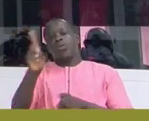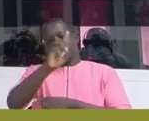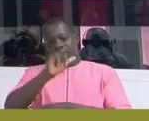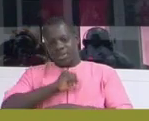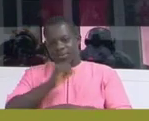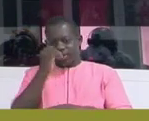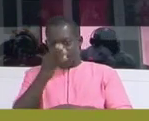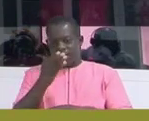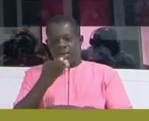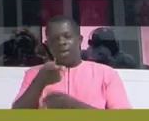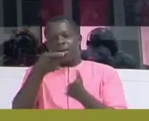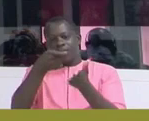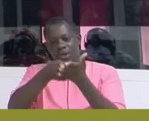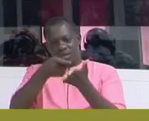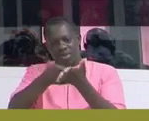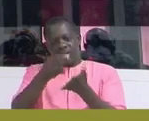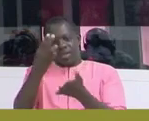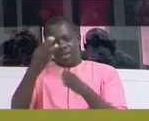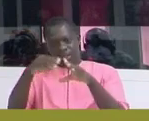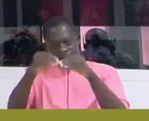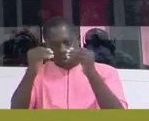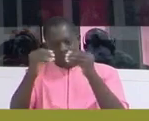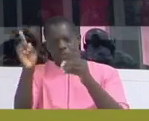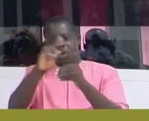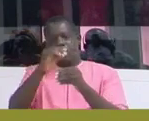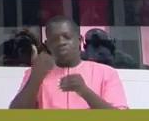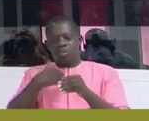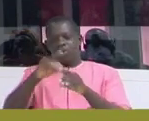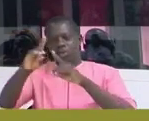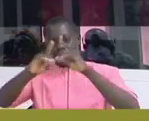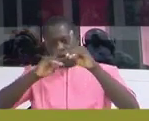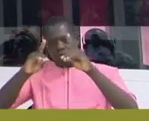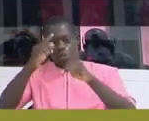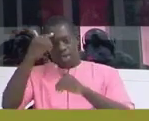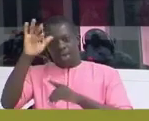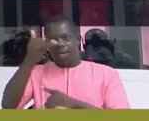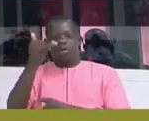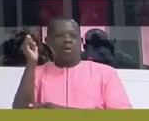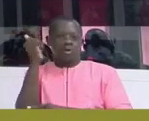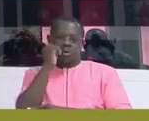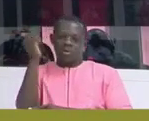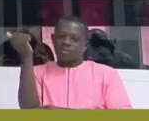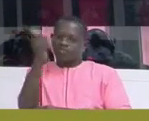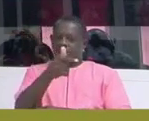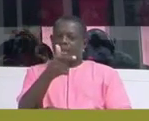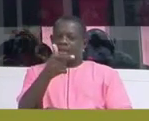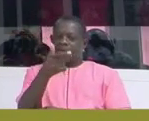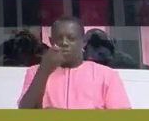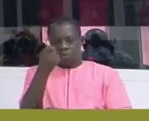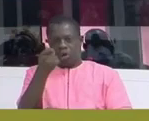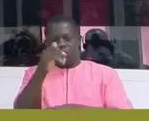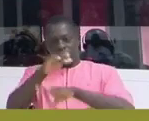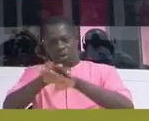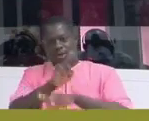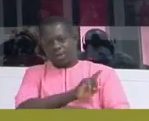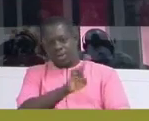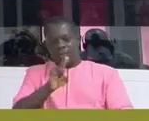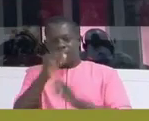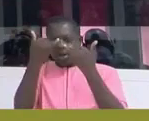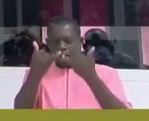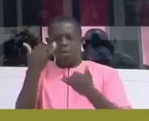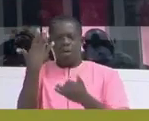what he's saying is that well uh the amount of these 3,000 what we agreed we I always pay that money to them.